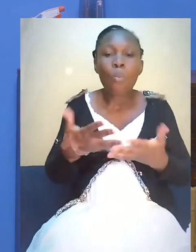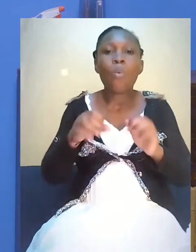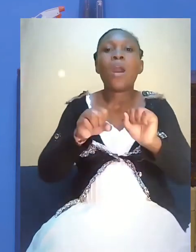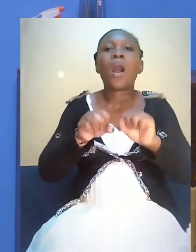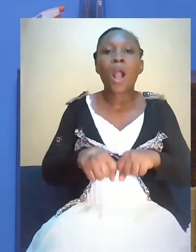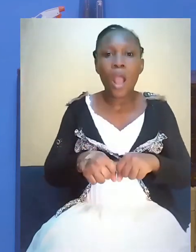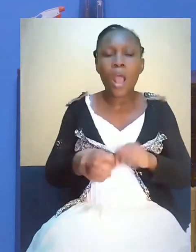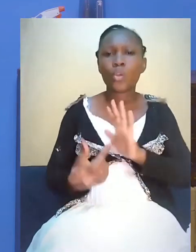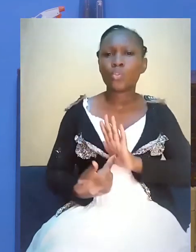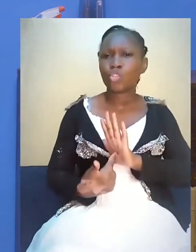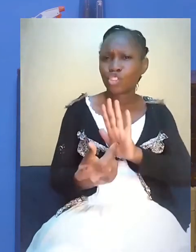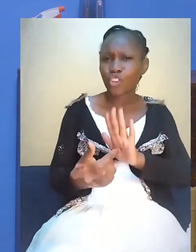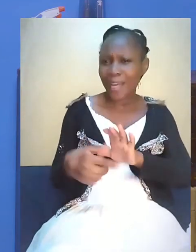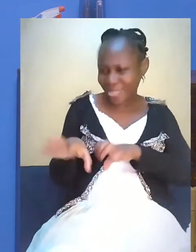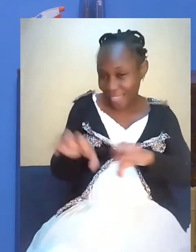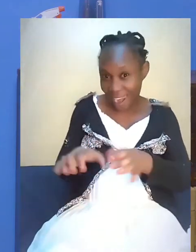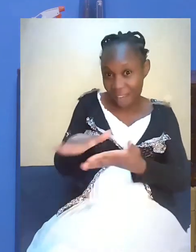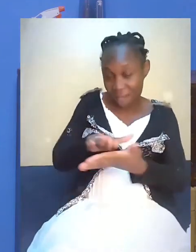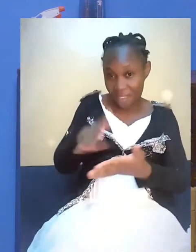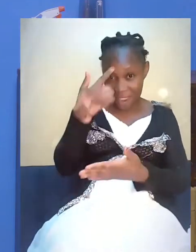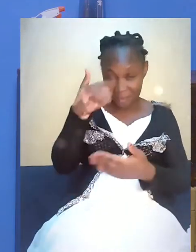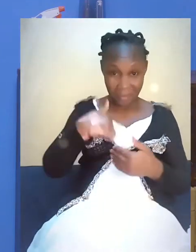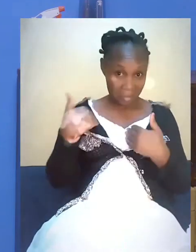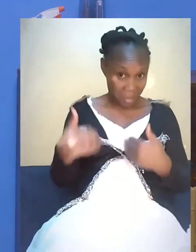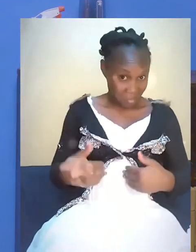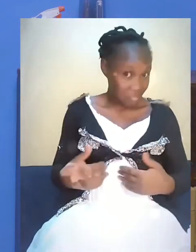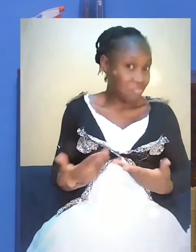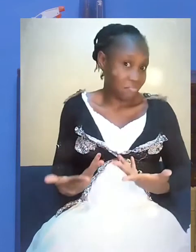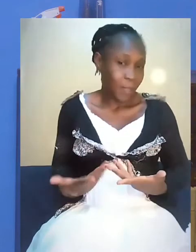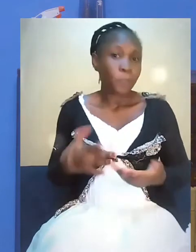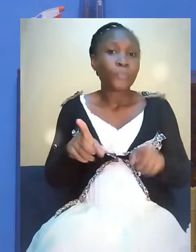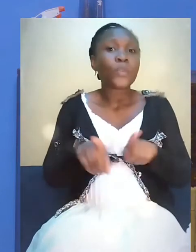I can bring out the ugly me. It's a space where generally